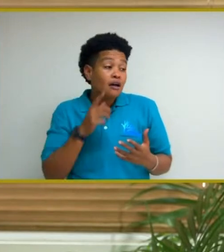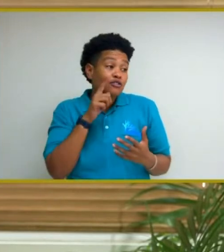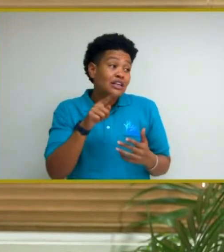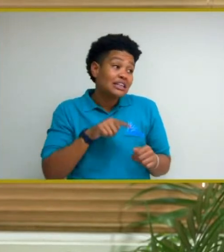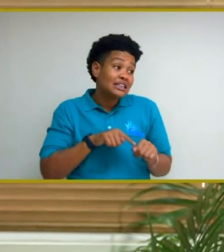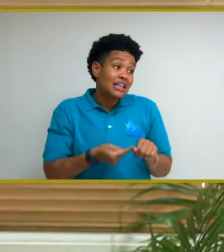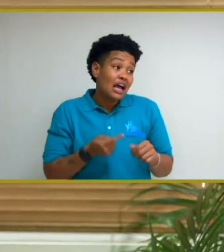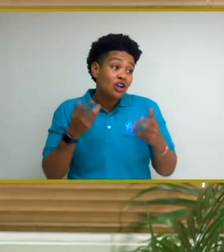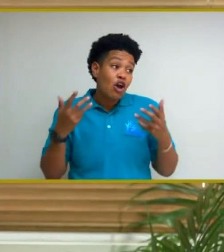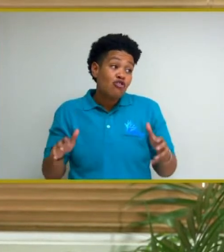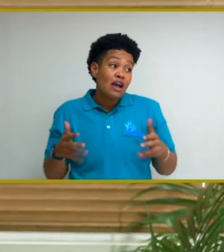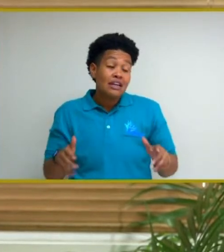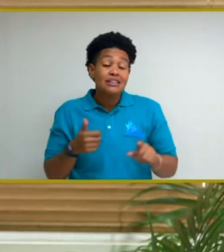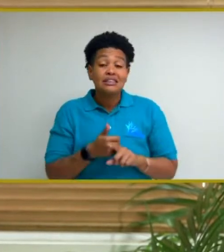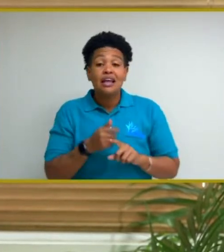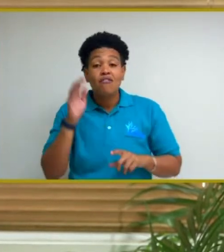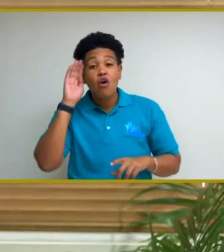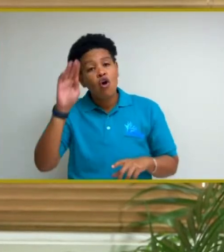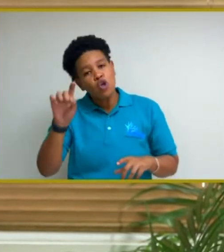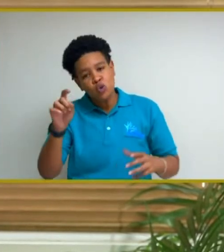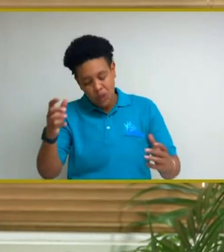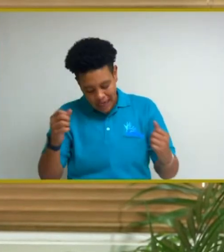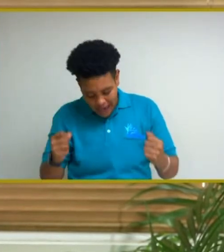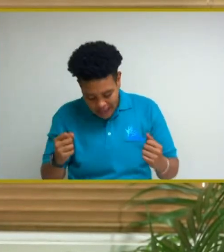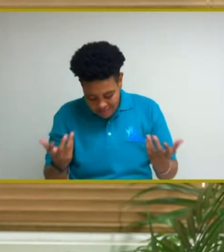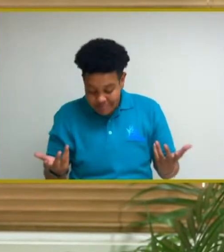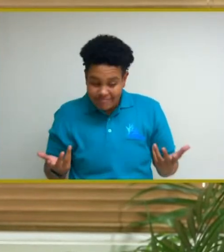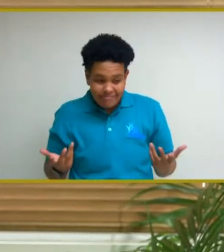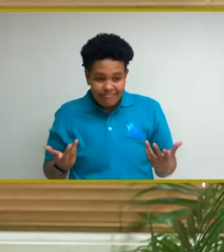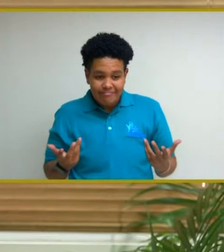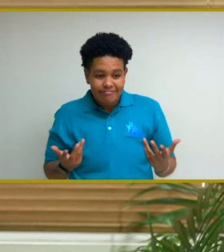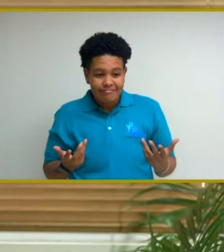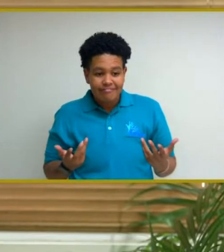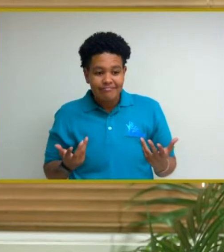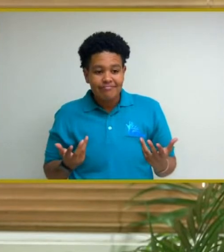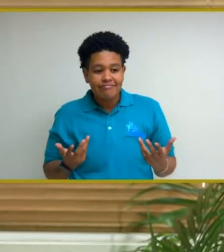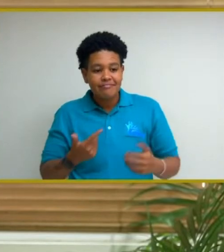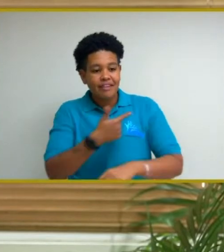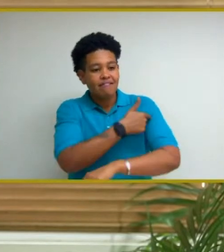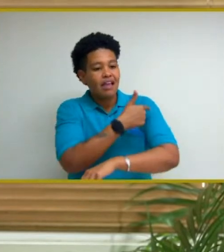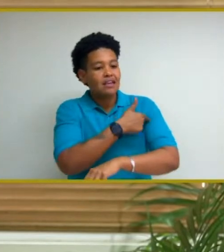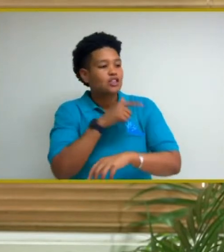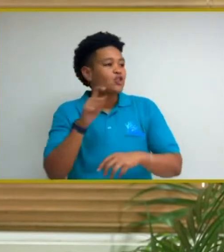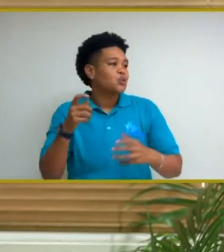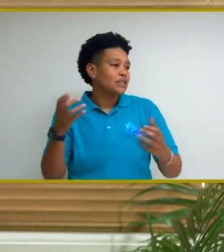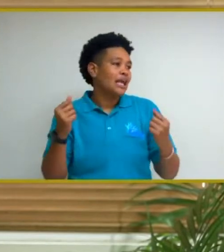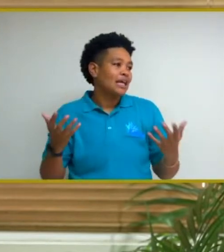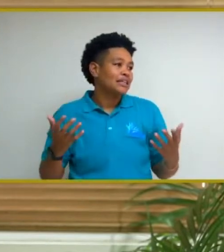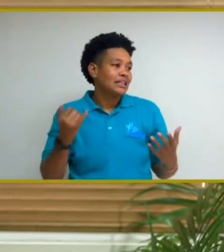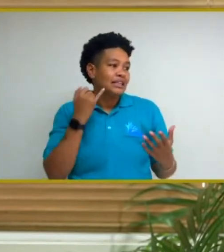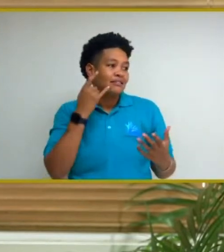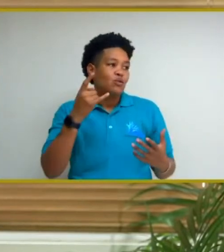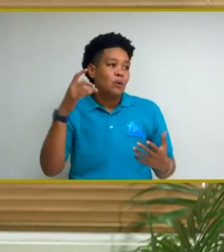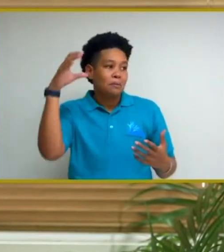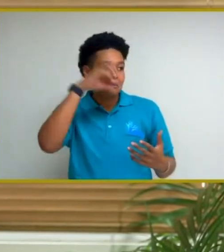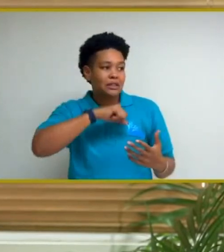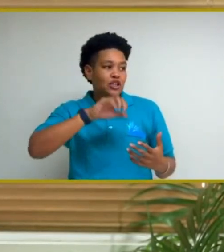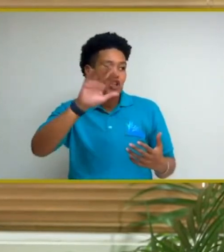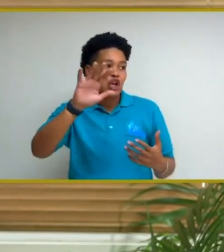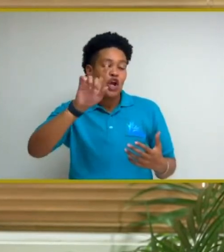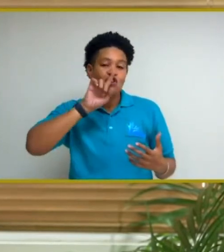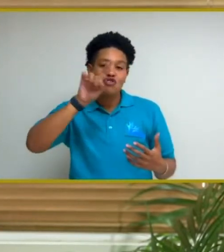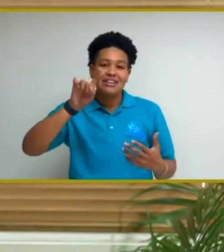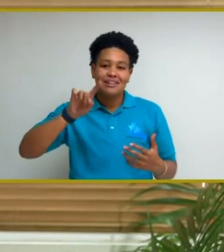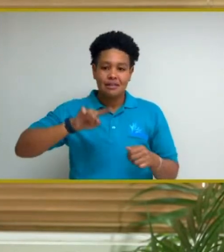started already, are all entitled to get vaccinated if you missed your